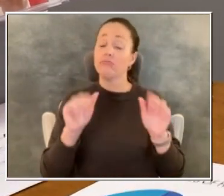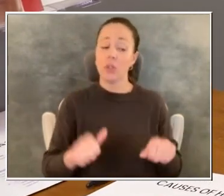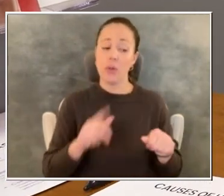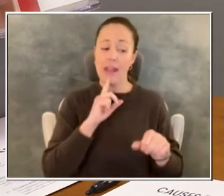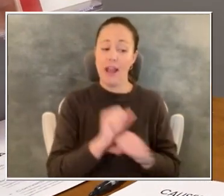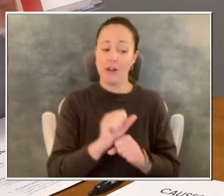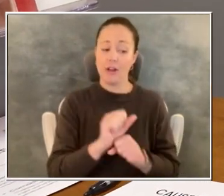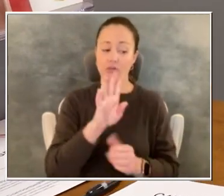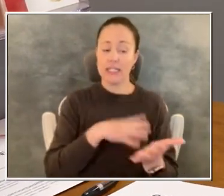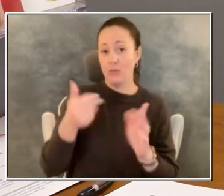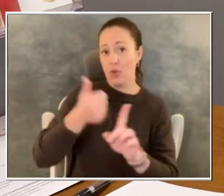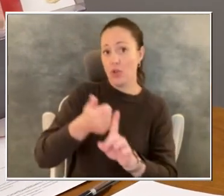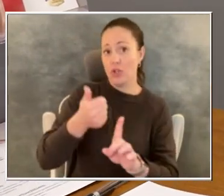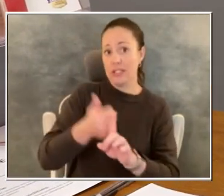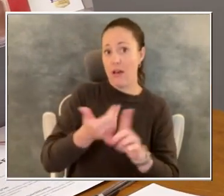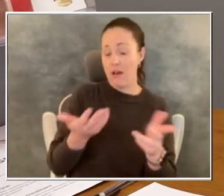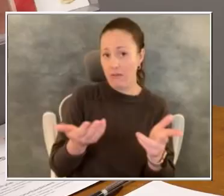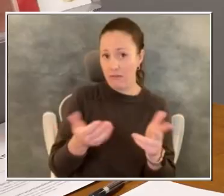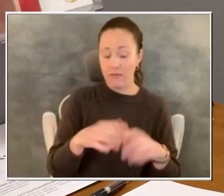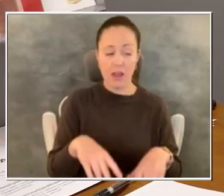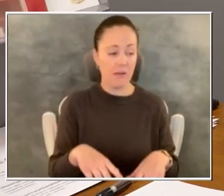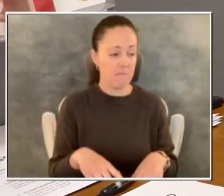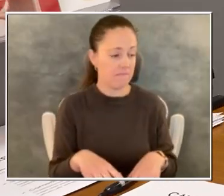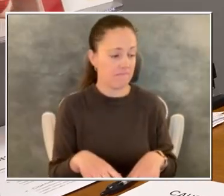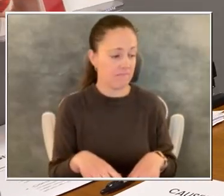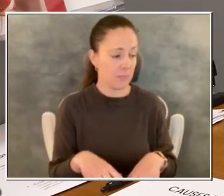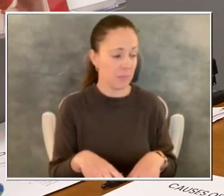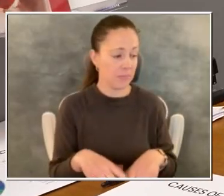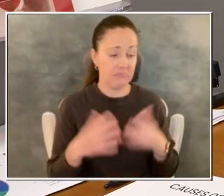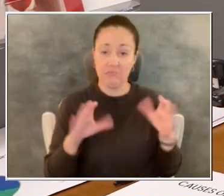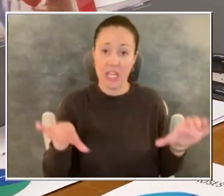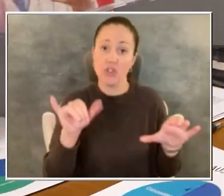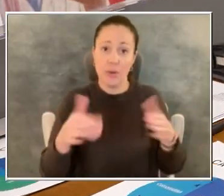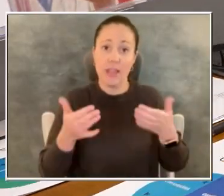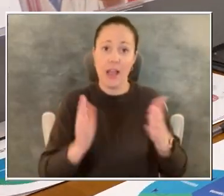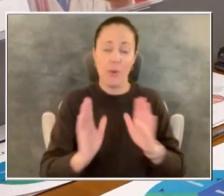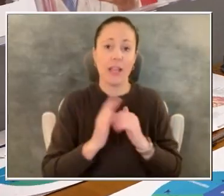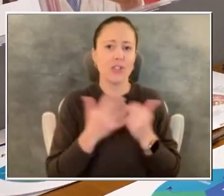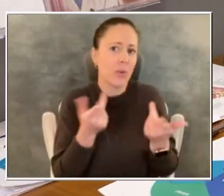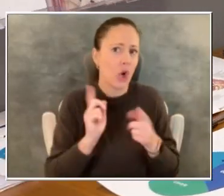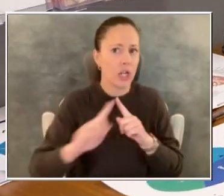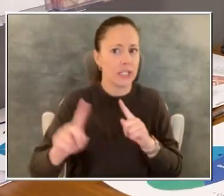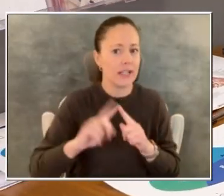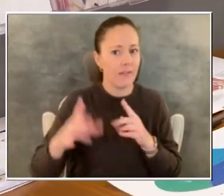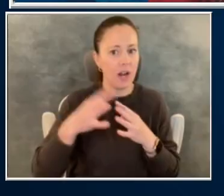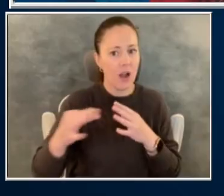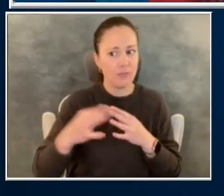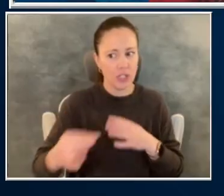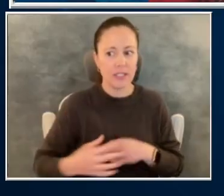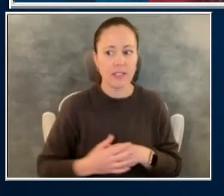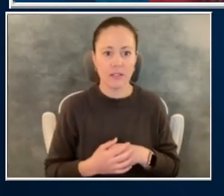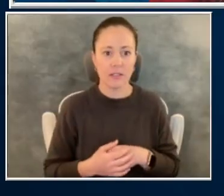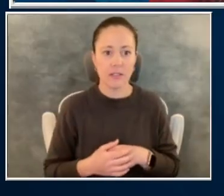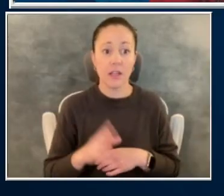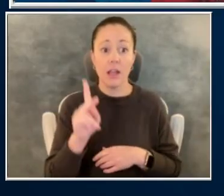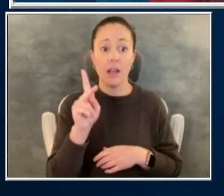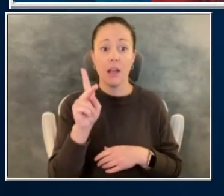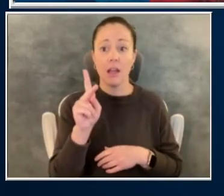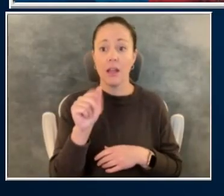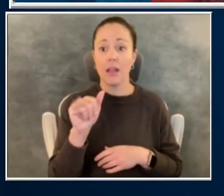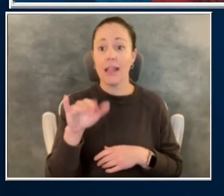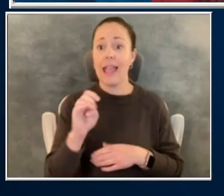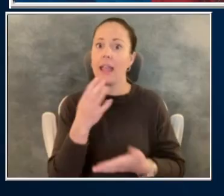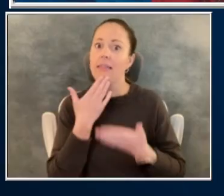yourself and do it that way. So there are different options. Kay, thank you so much. And